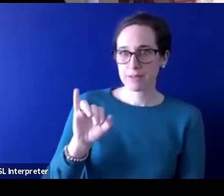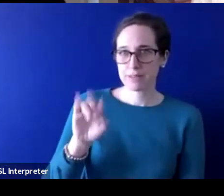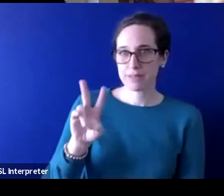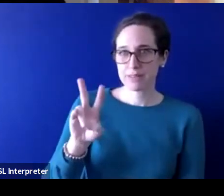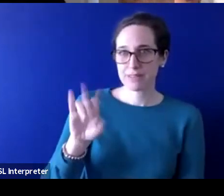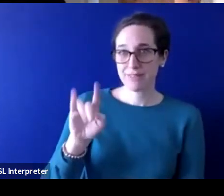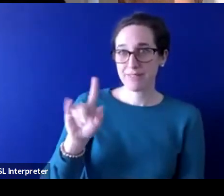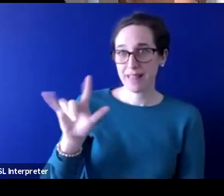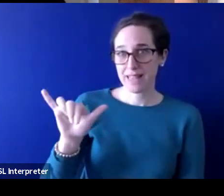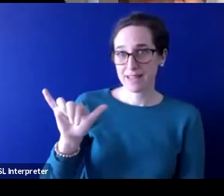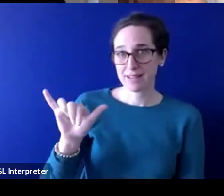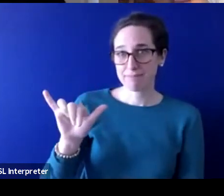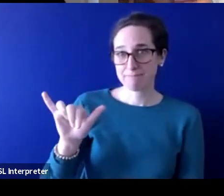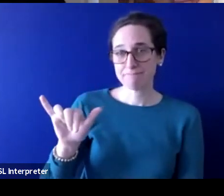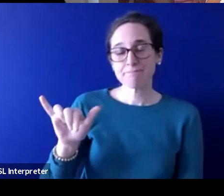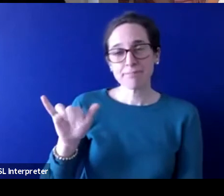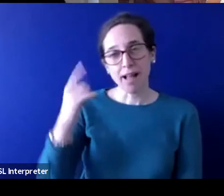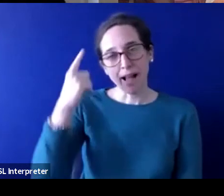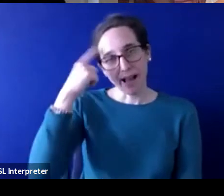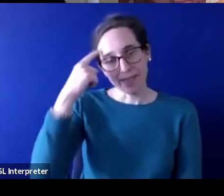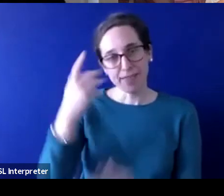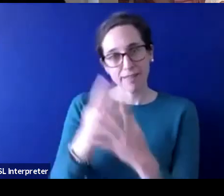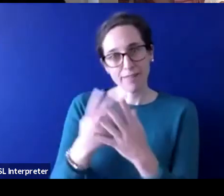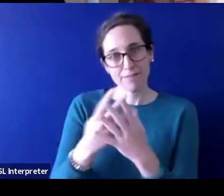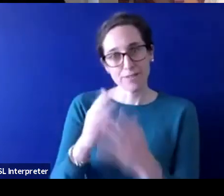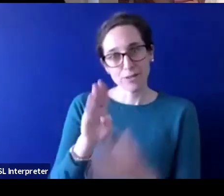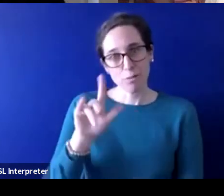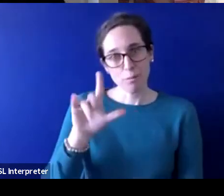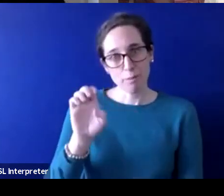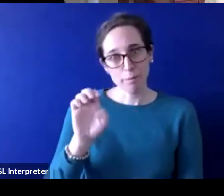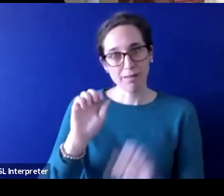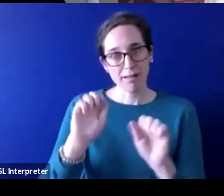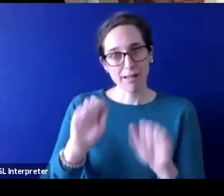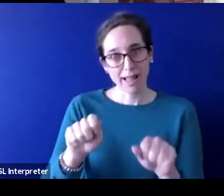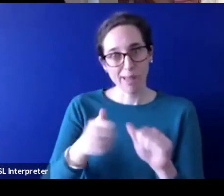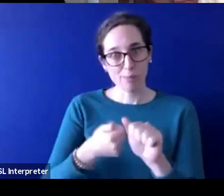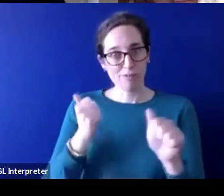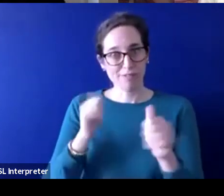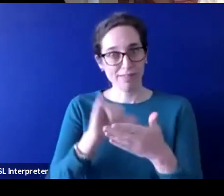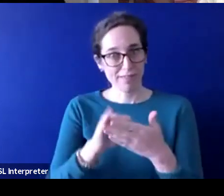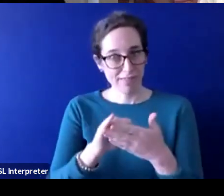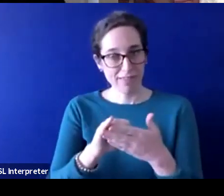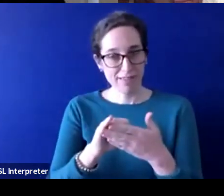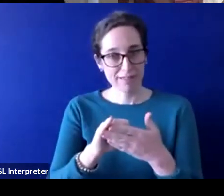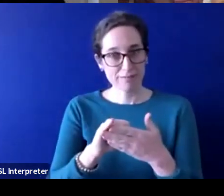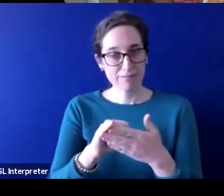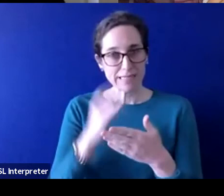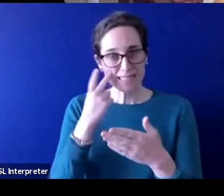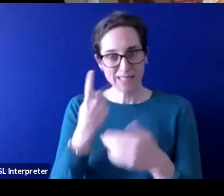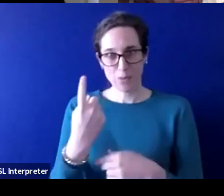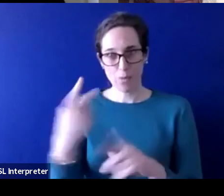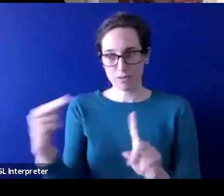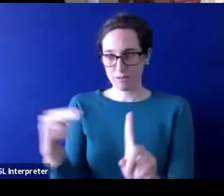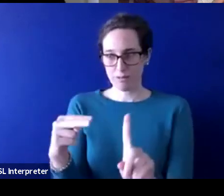to both sides. And I believe that the filter bubble prevents that, because you're only seeing one side. And I believe that's why we